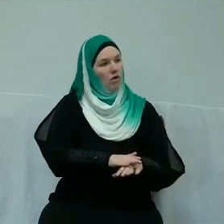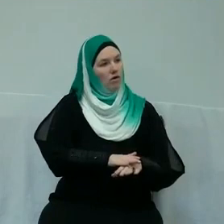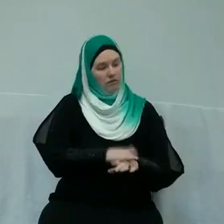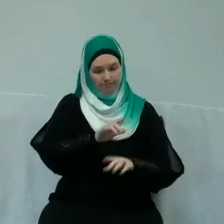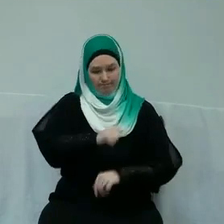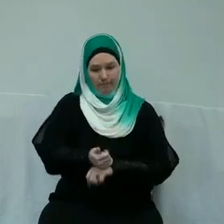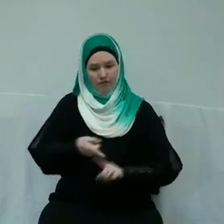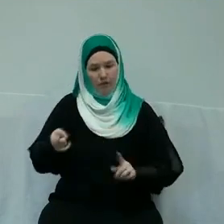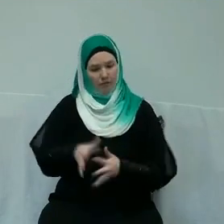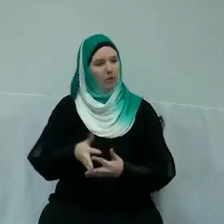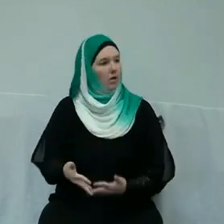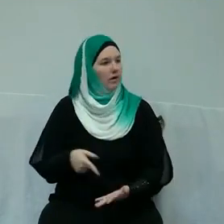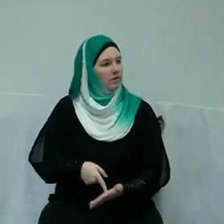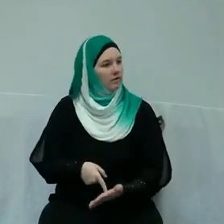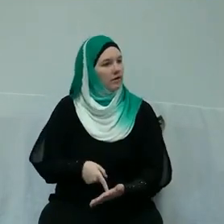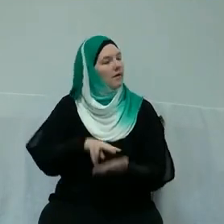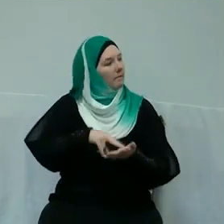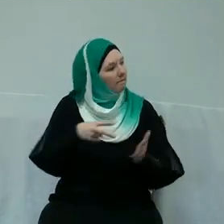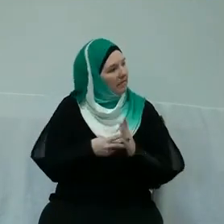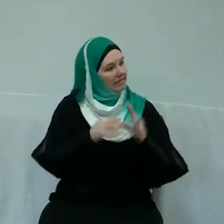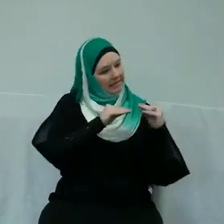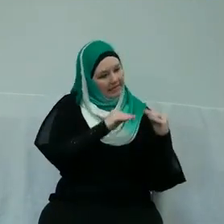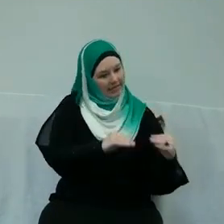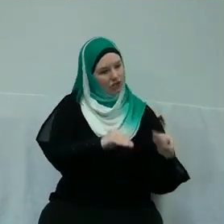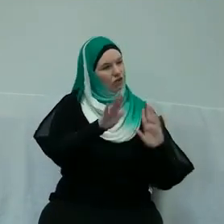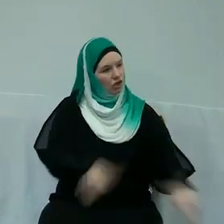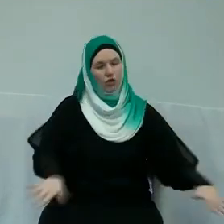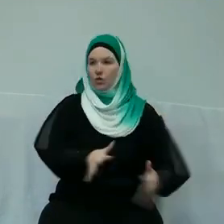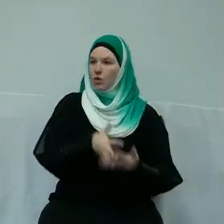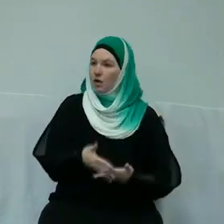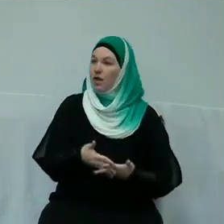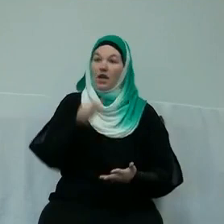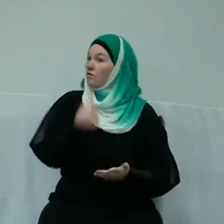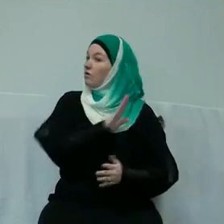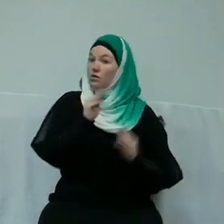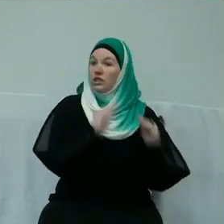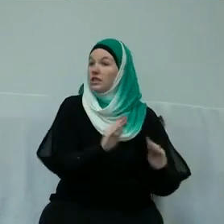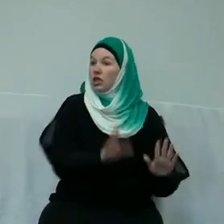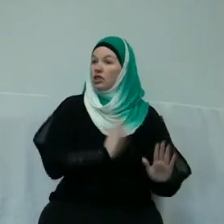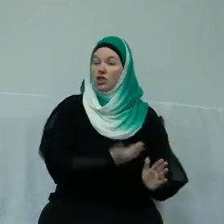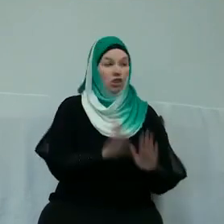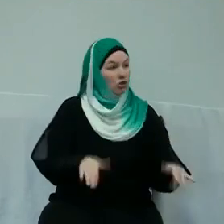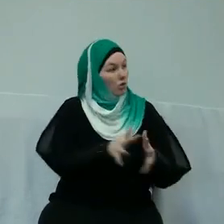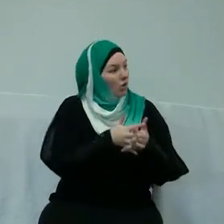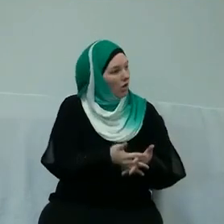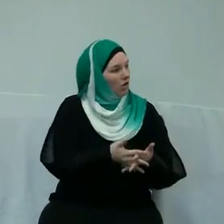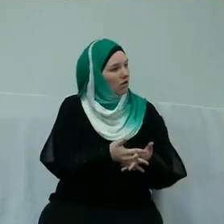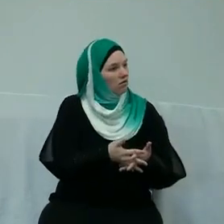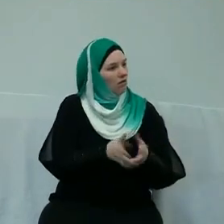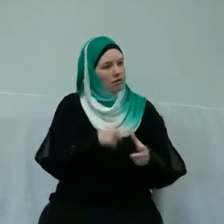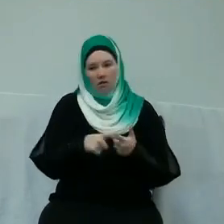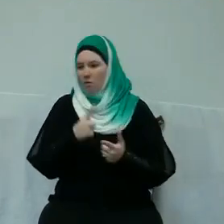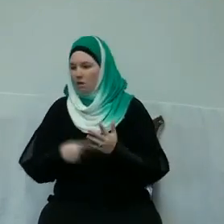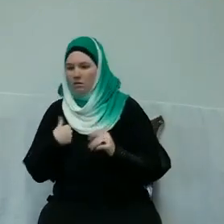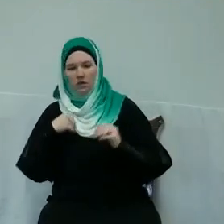Quran, which means teach them the Quran. If we don't teach our kids the Quran, what are we teaching